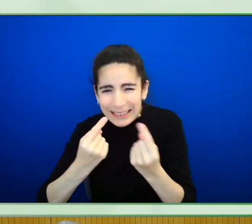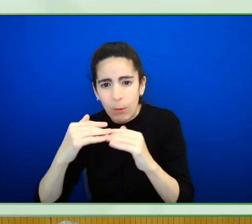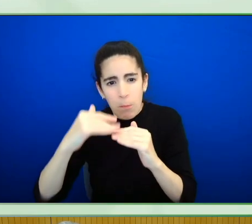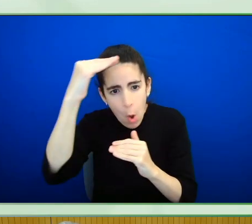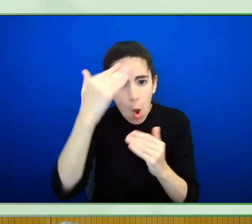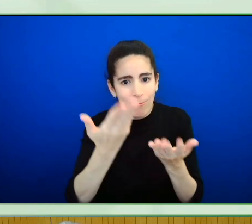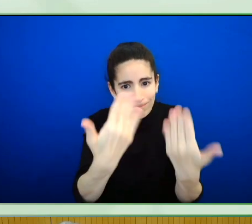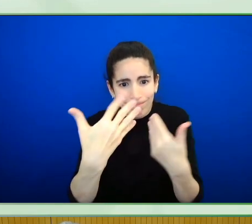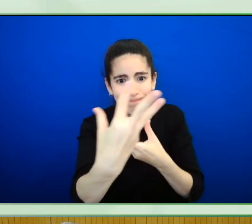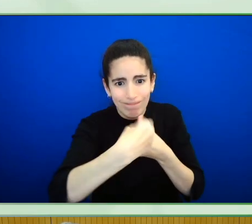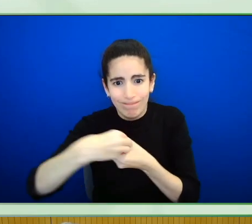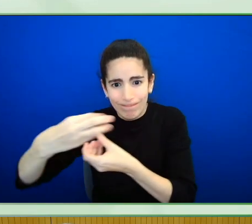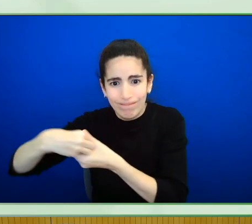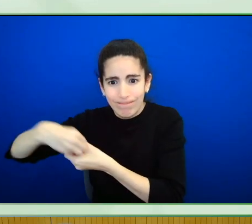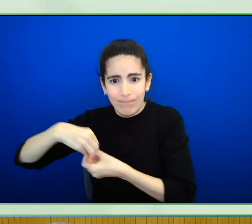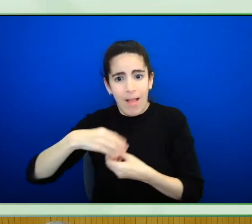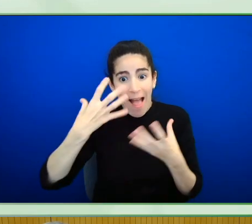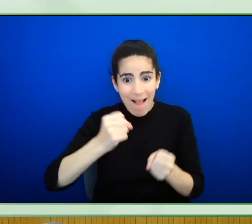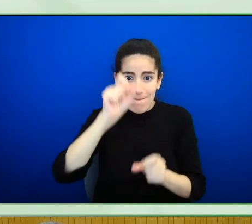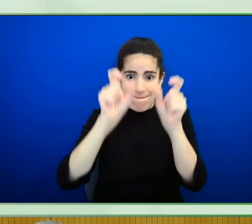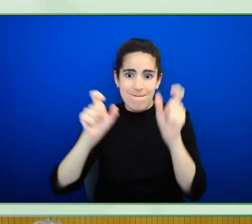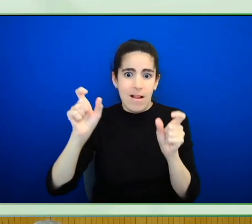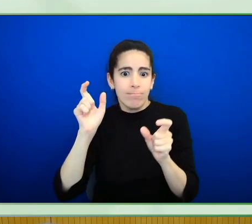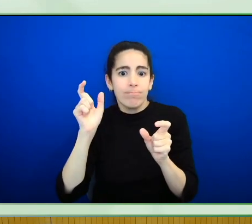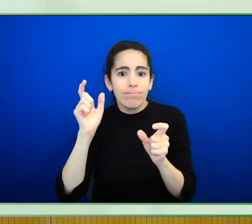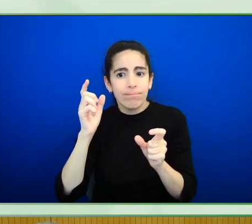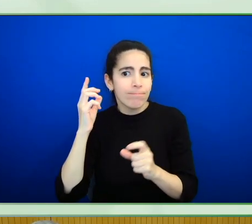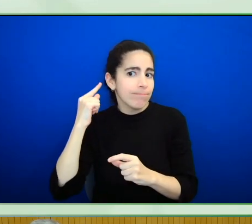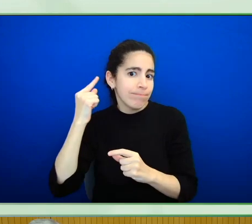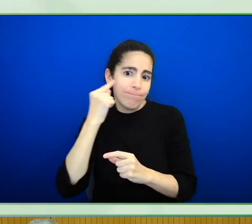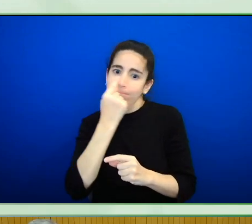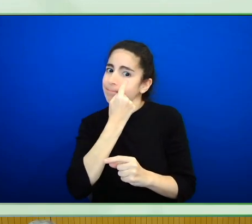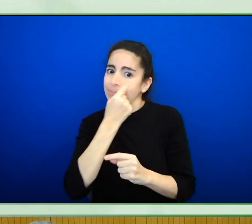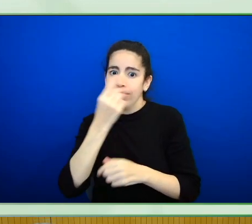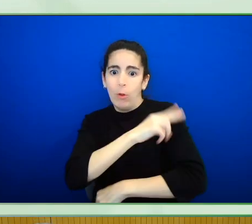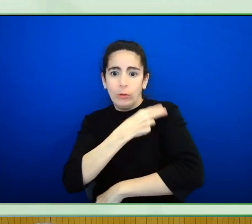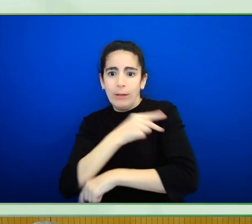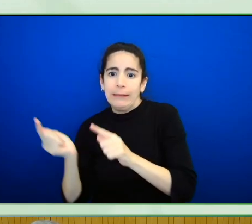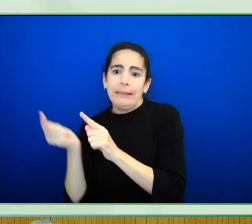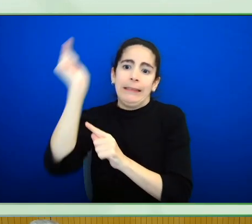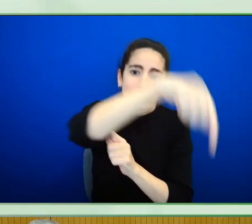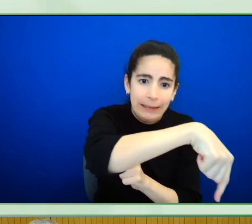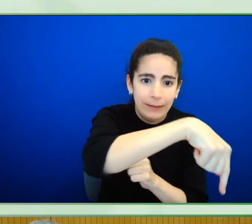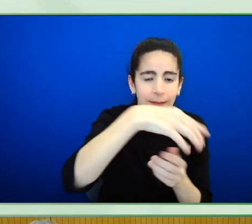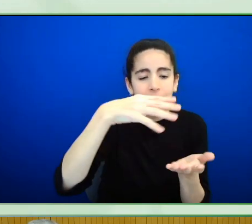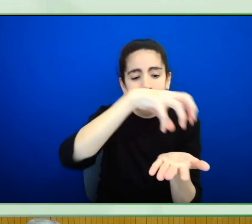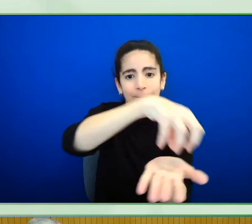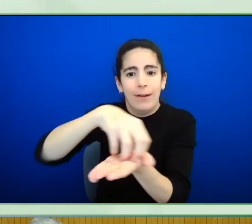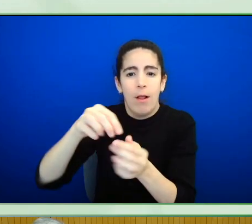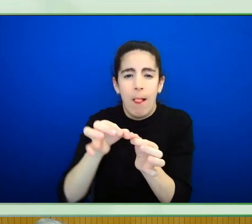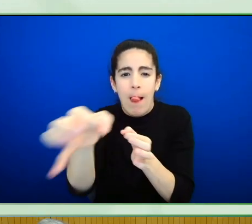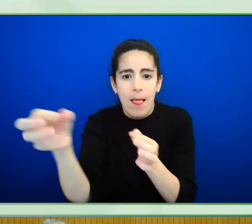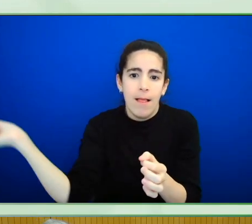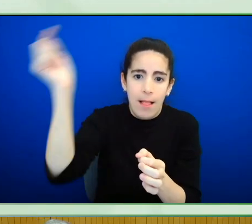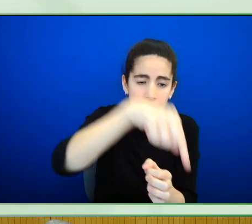so that the patient can be tackled here. One step more, then we are now